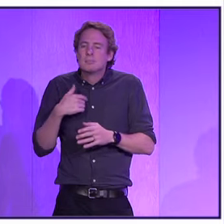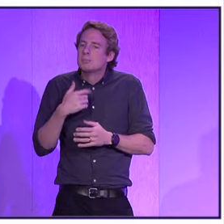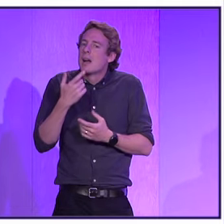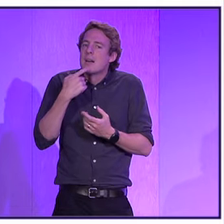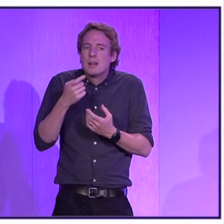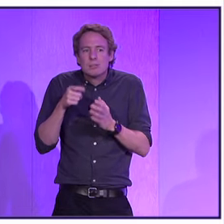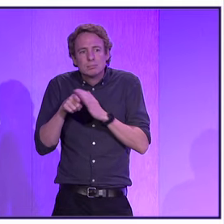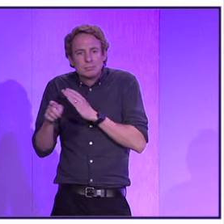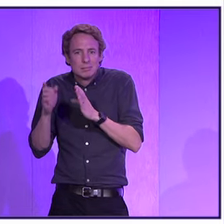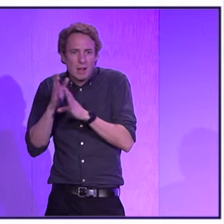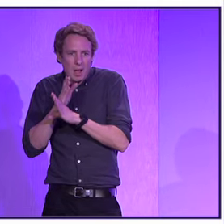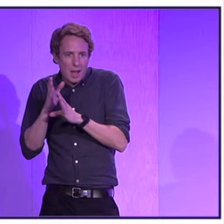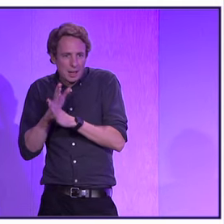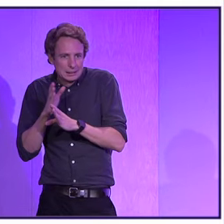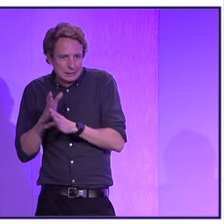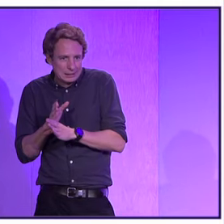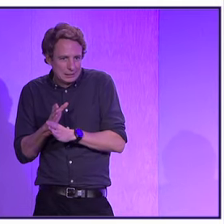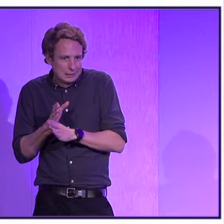must run and hide.